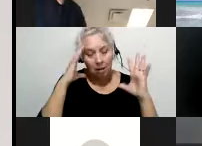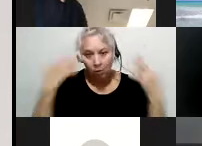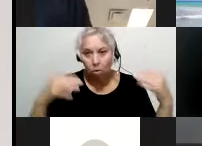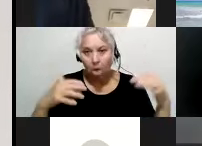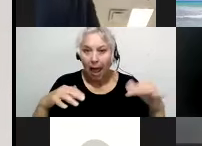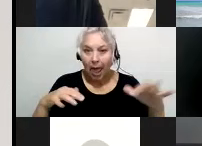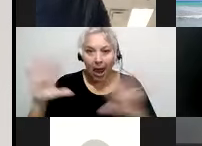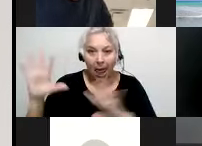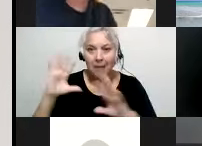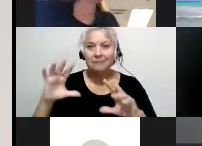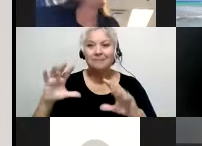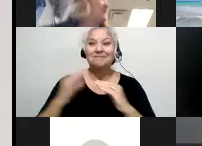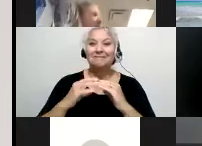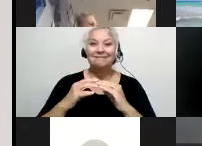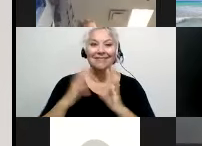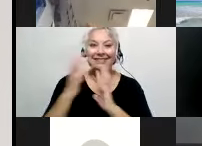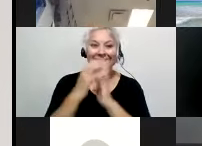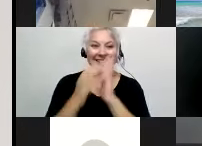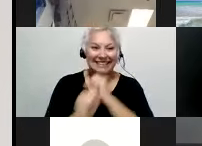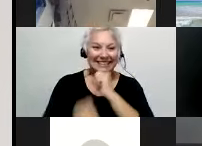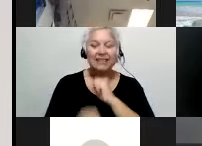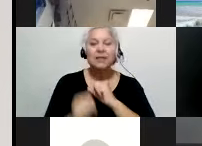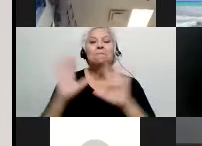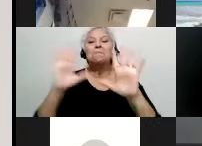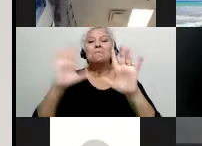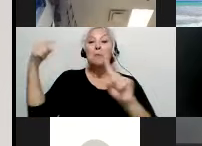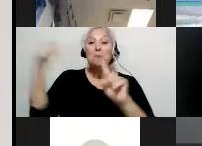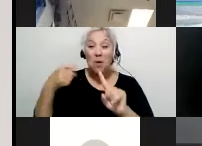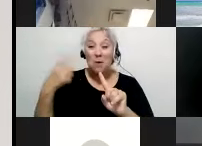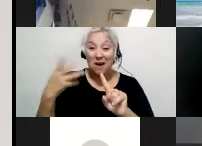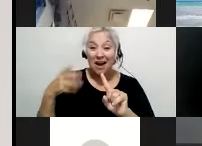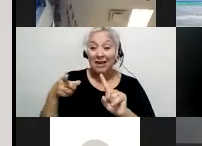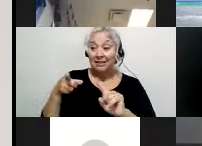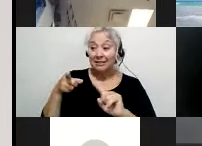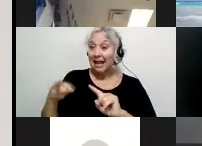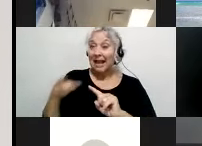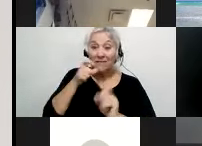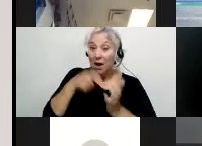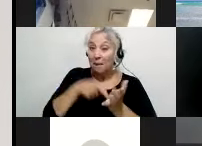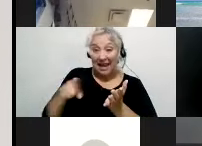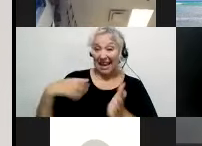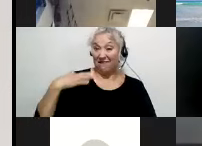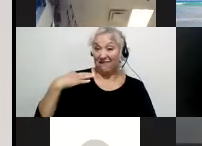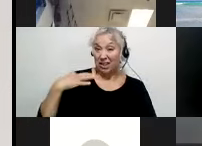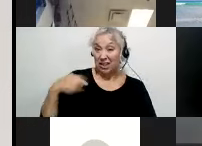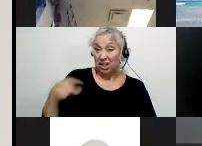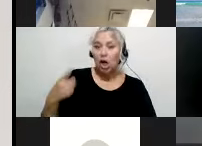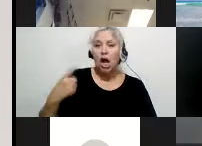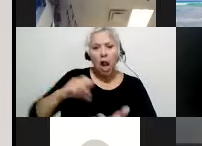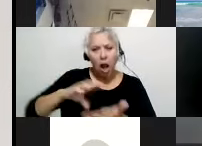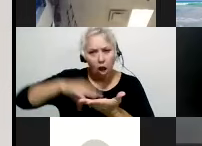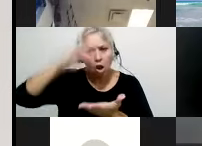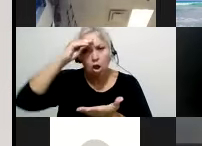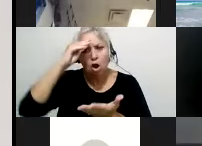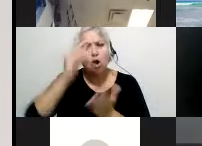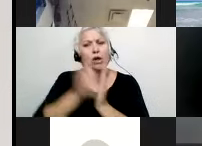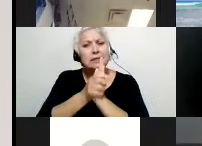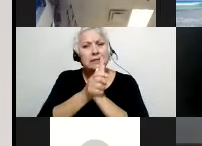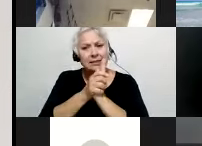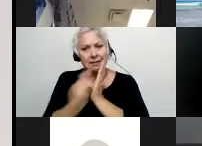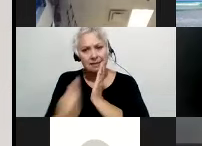But essentially, we want to make sure that she is, even if it's an unpaid job, that she's still learning important skills on